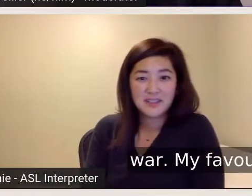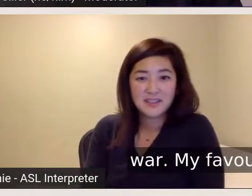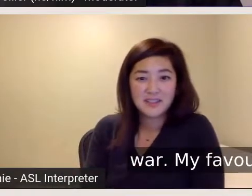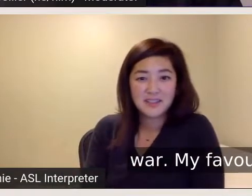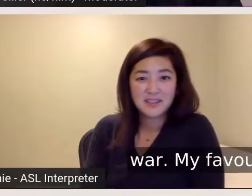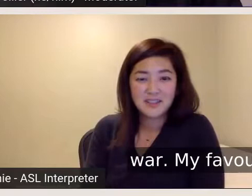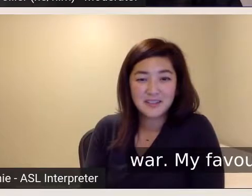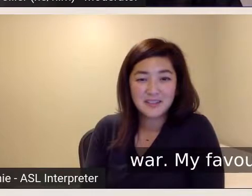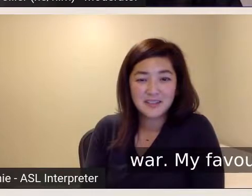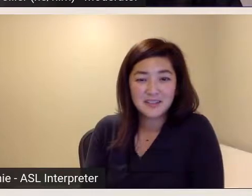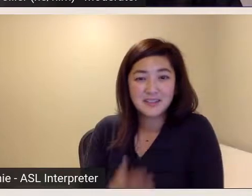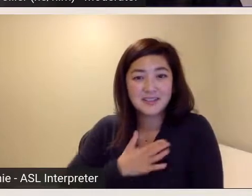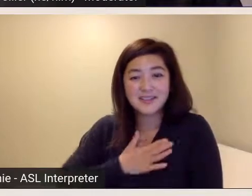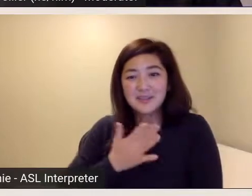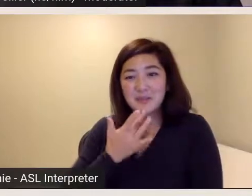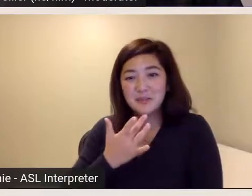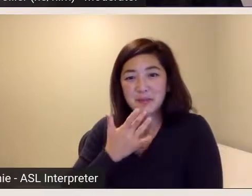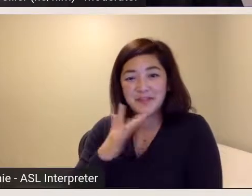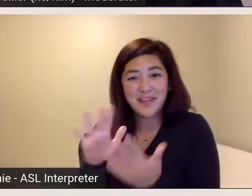My favorite film,